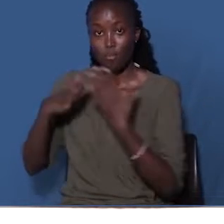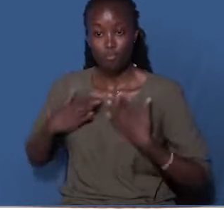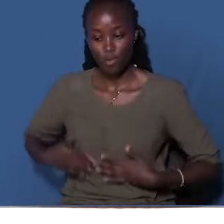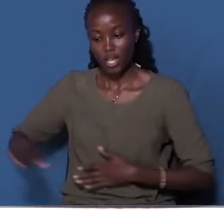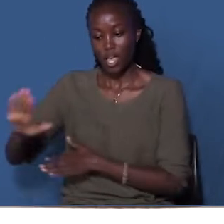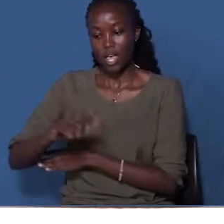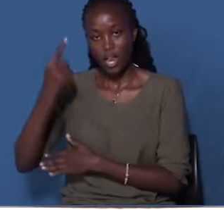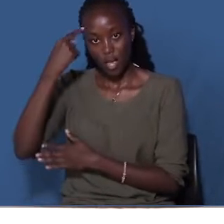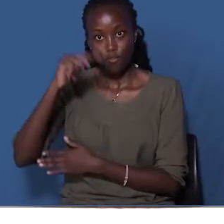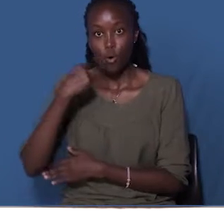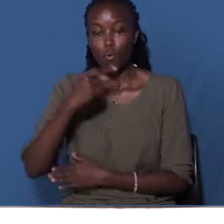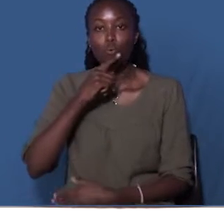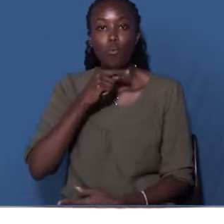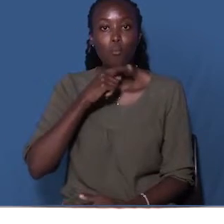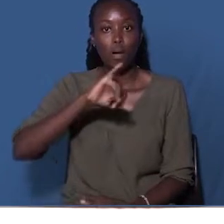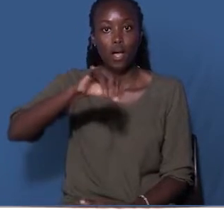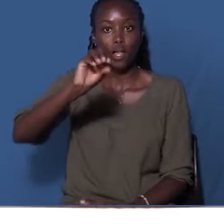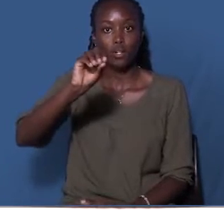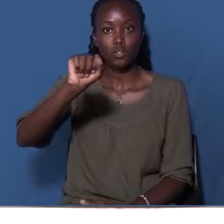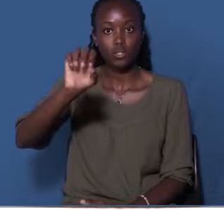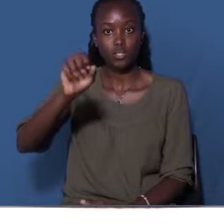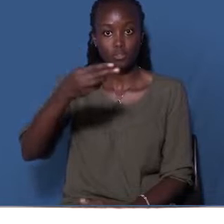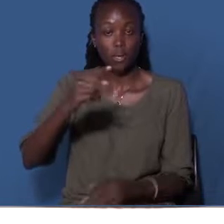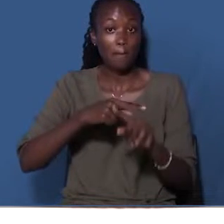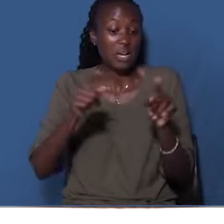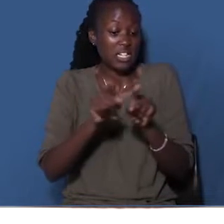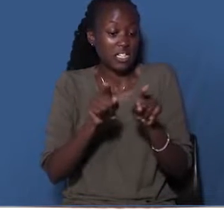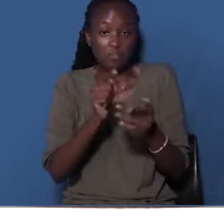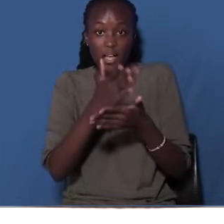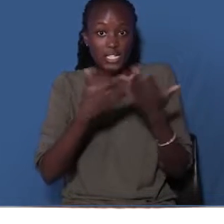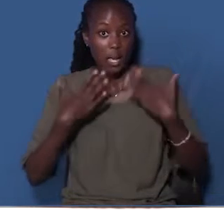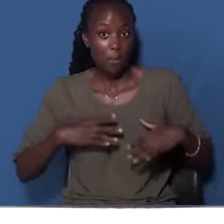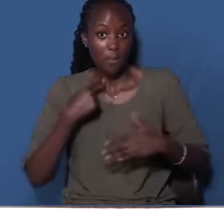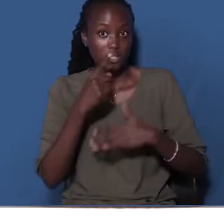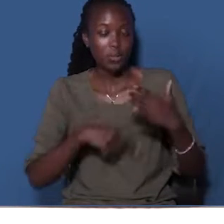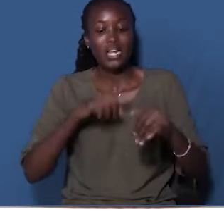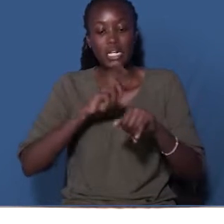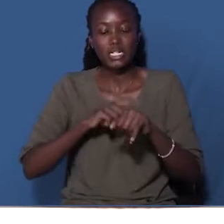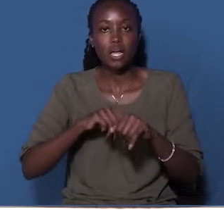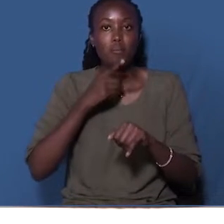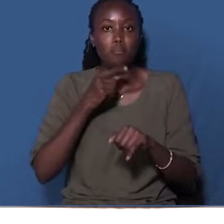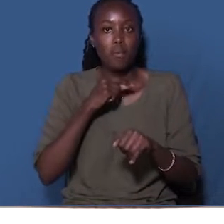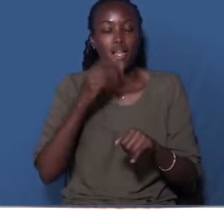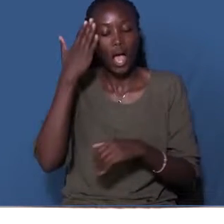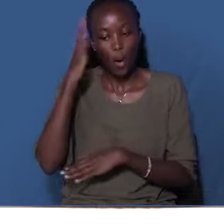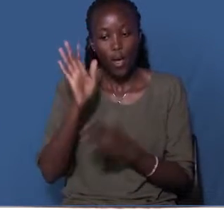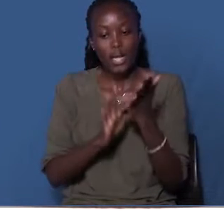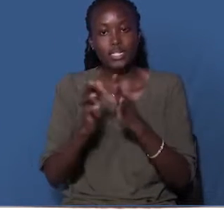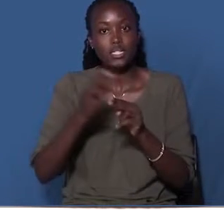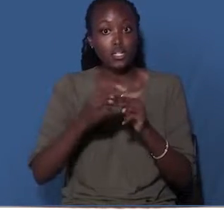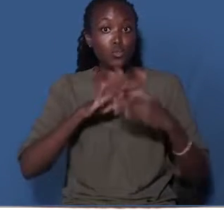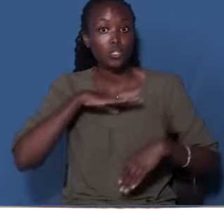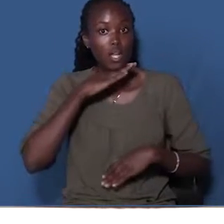known that Christ was to die, decided of himself to go and prepare a special tomb